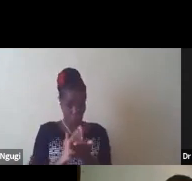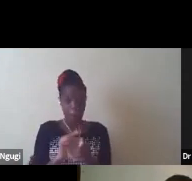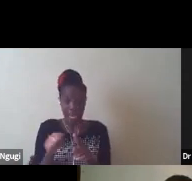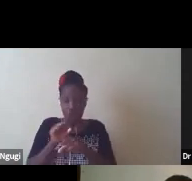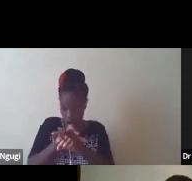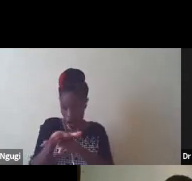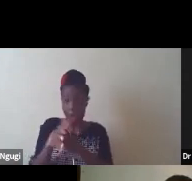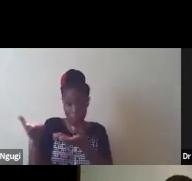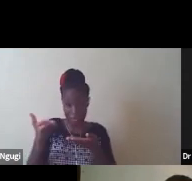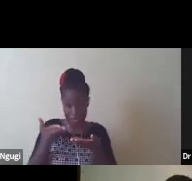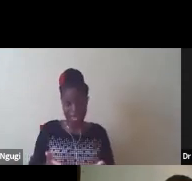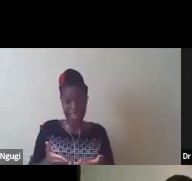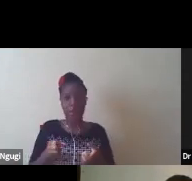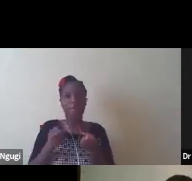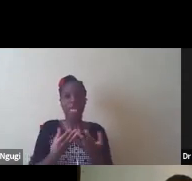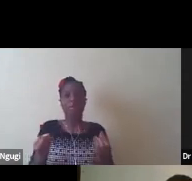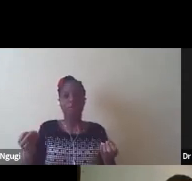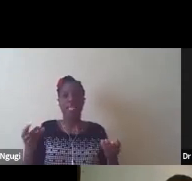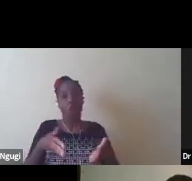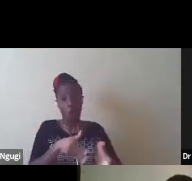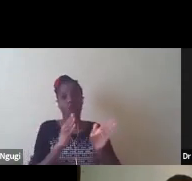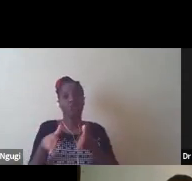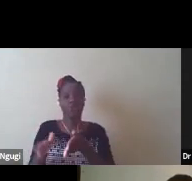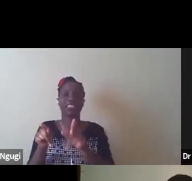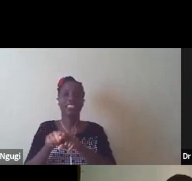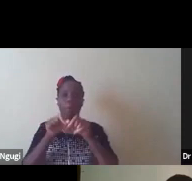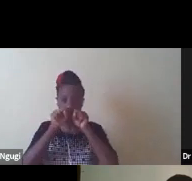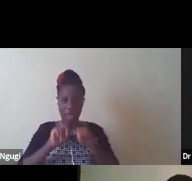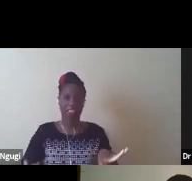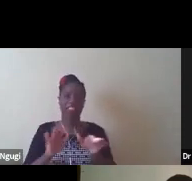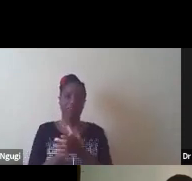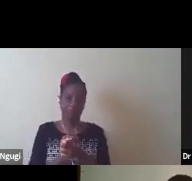of opportunities which we can tap. Indeed, as part of the